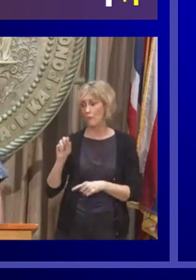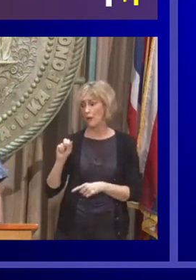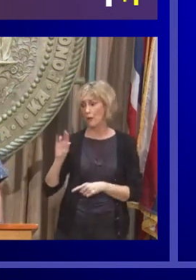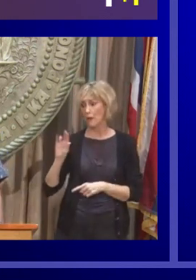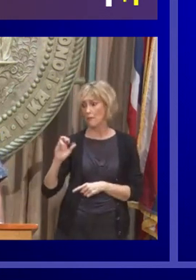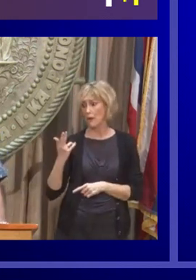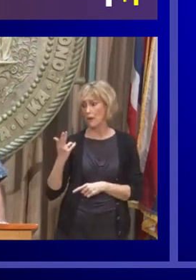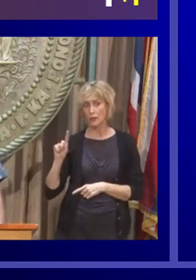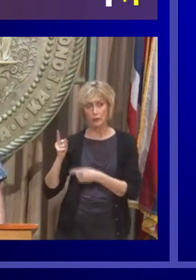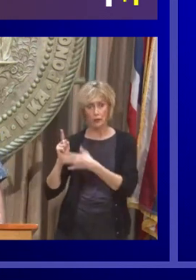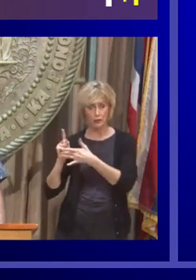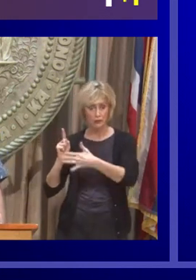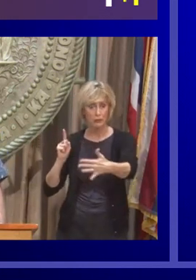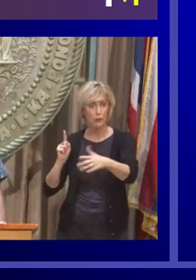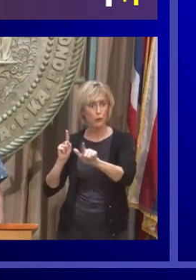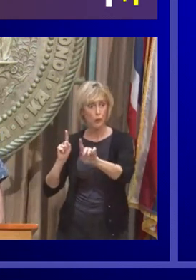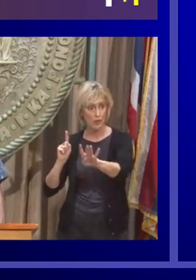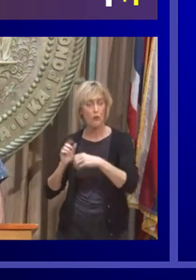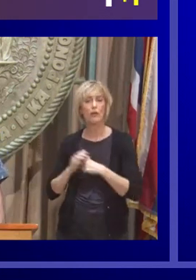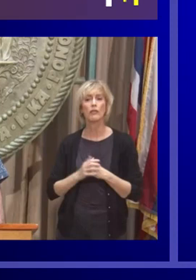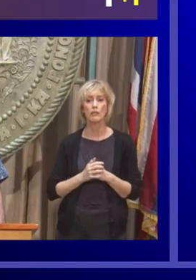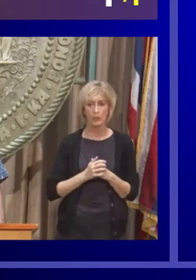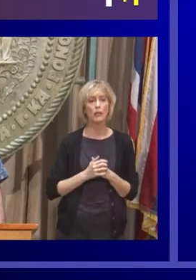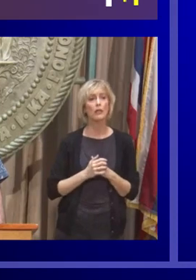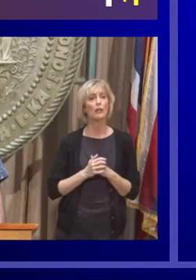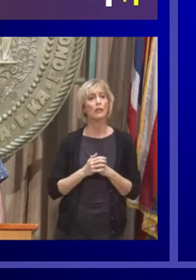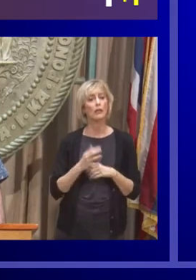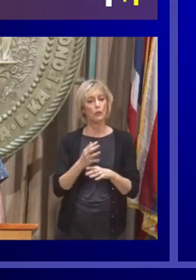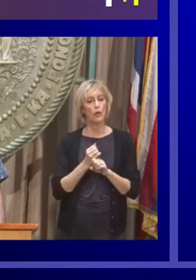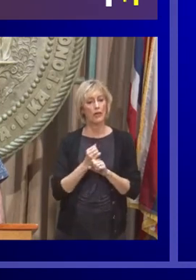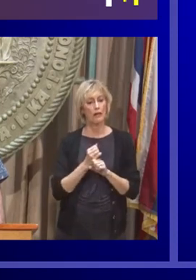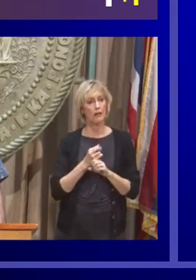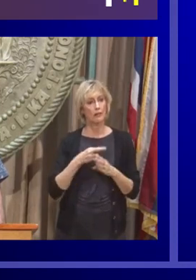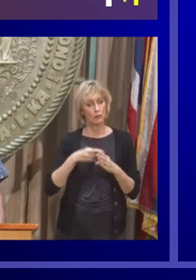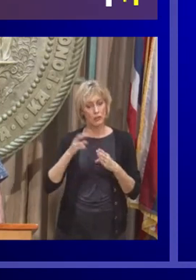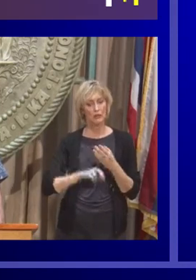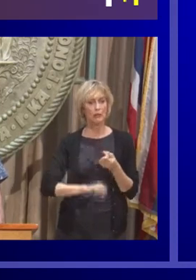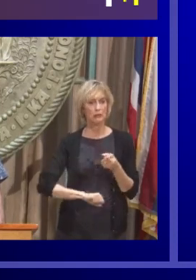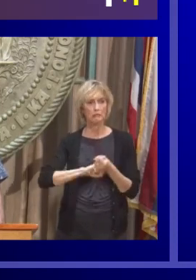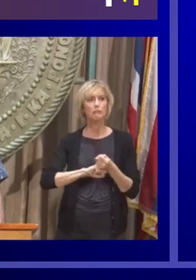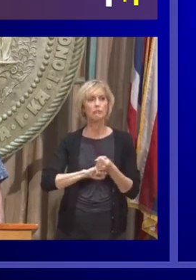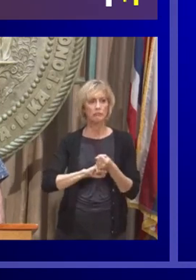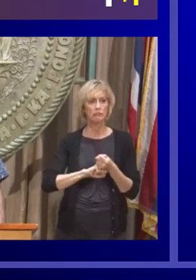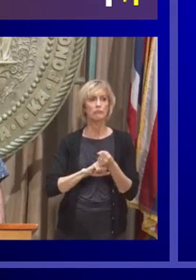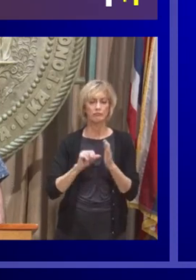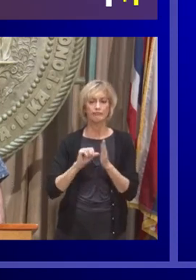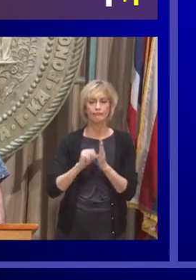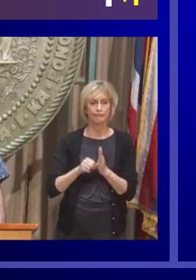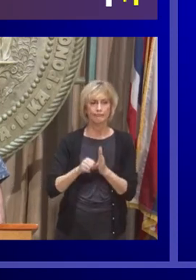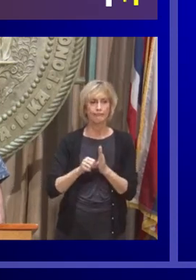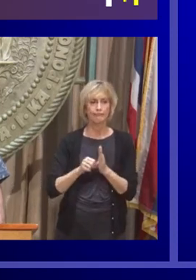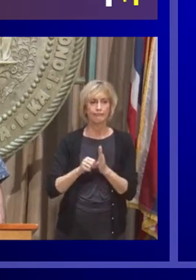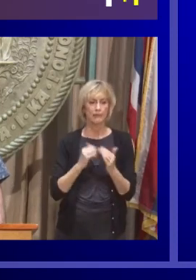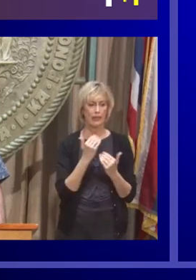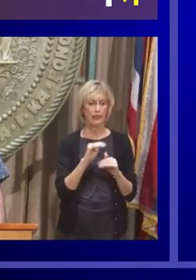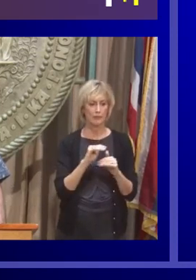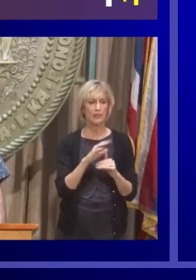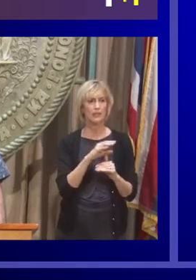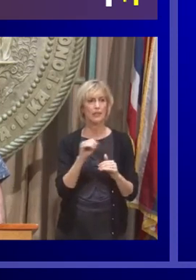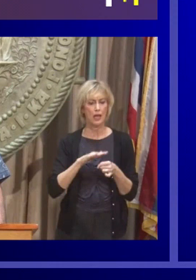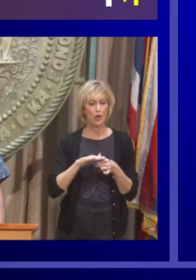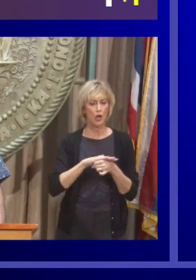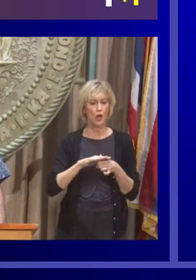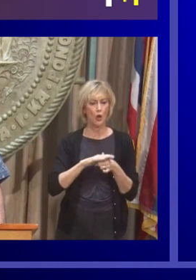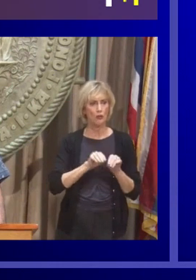the 24th, we've received this test result, which reinforces that there is limited and localized community spread